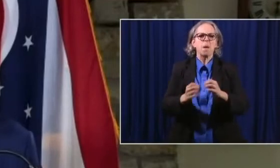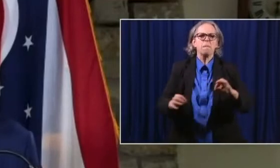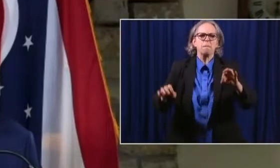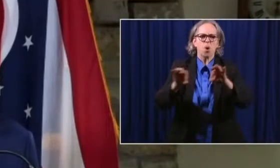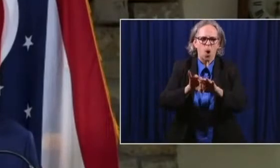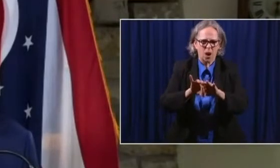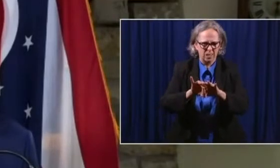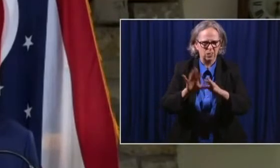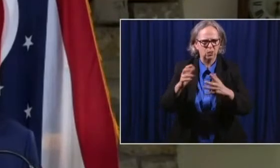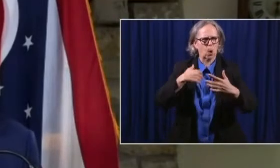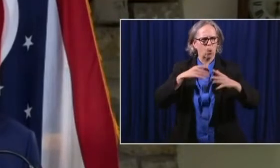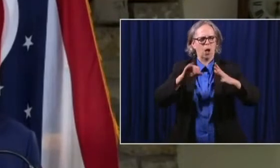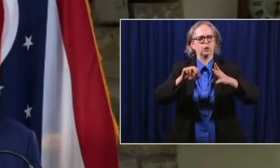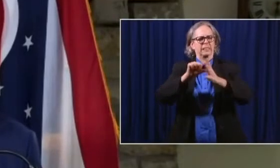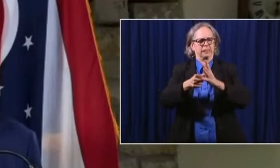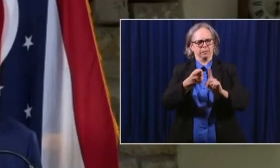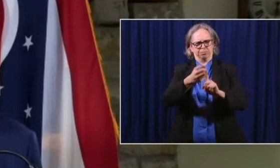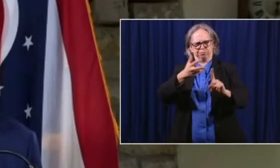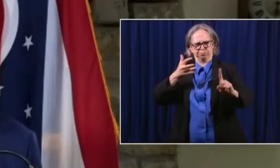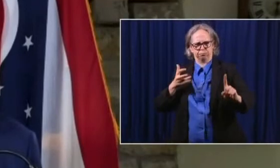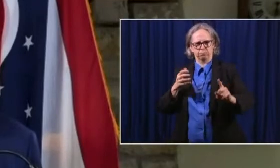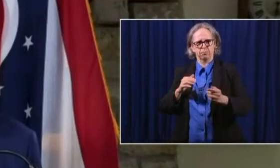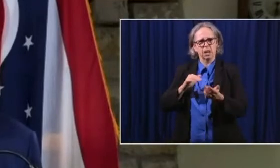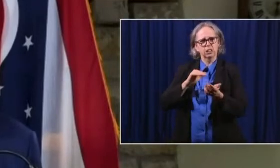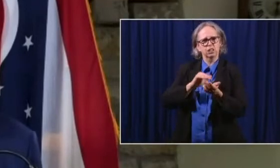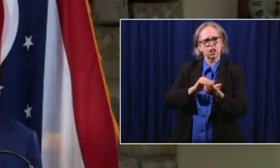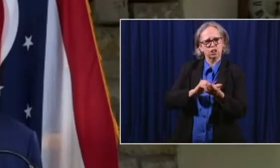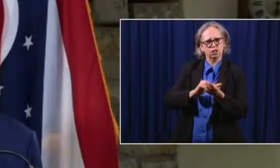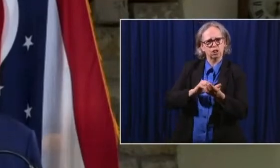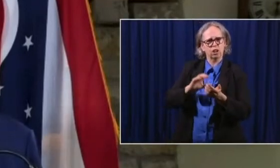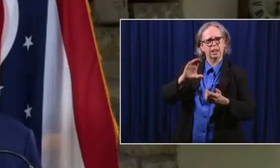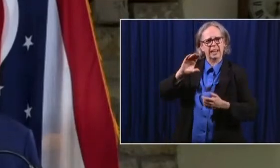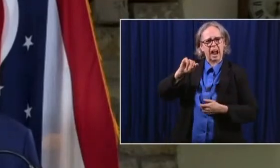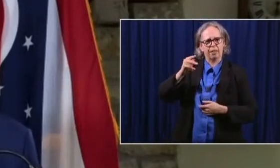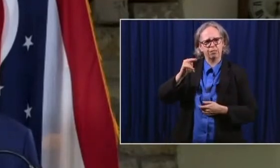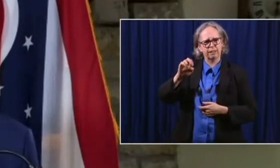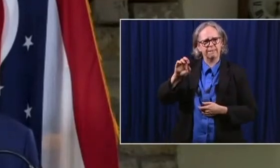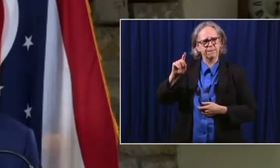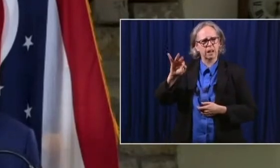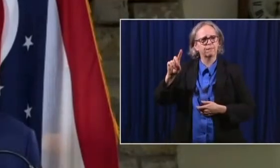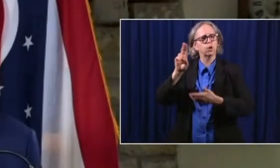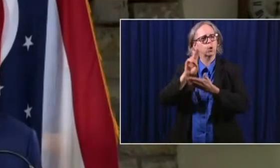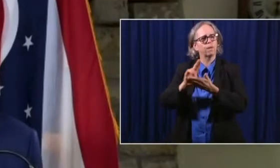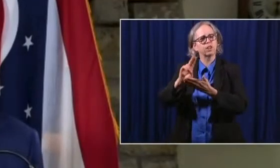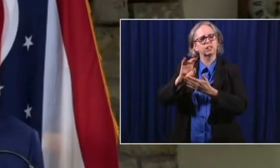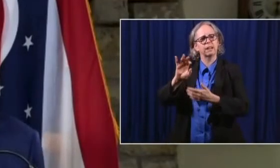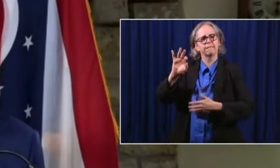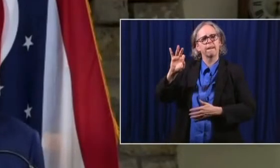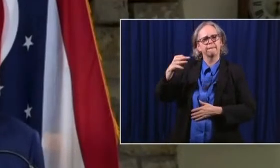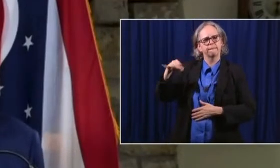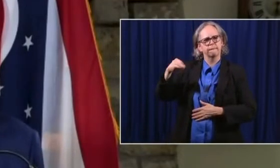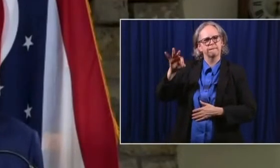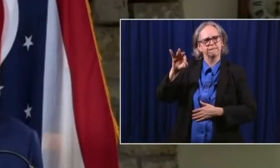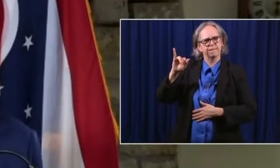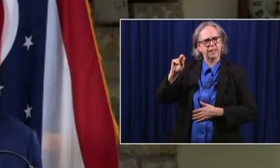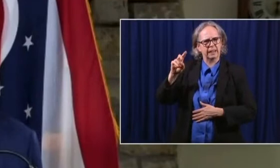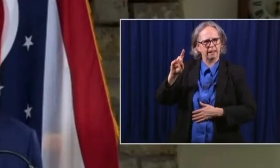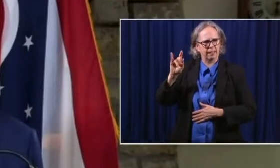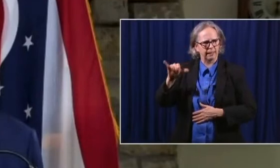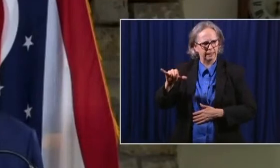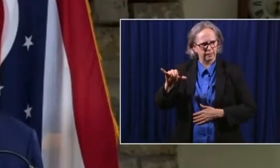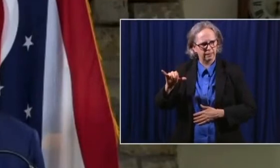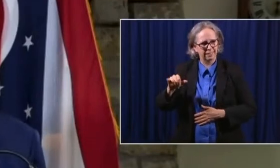Dr. Catherine Fell, president of the University of Findlay, to join us today. Doctor, thank you very, very much for joining us.